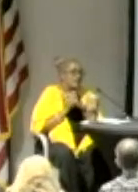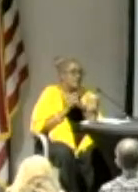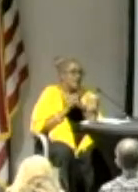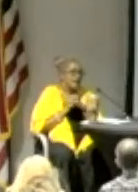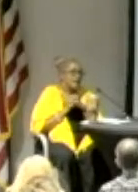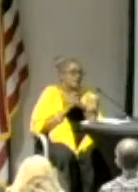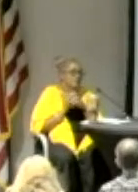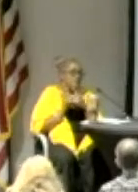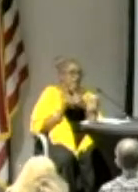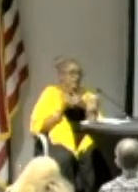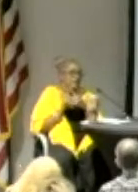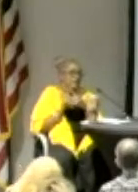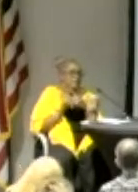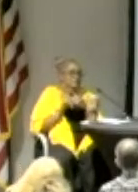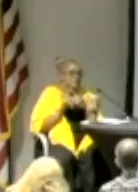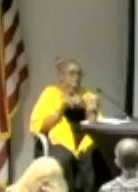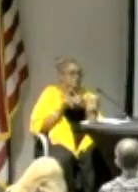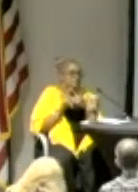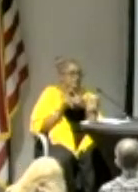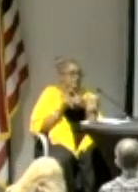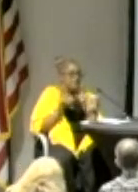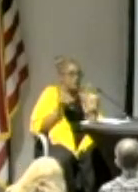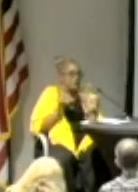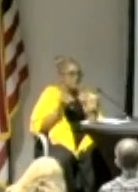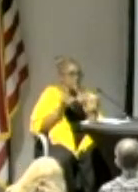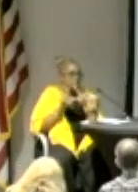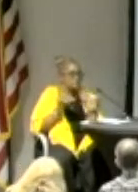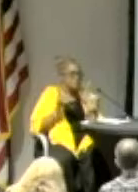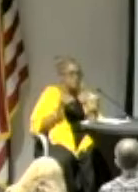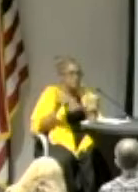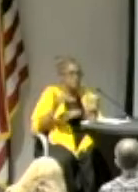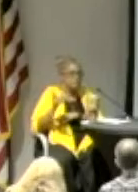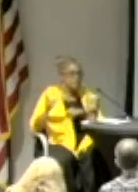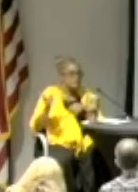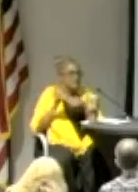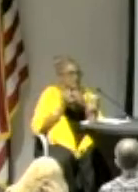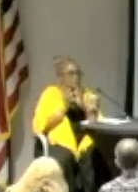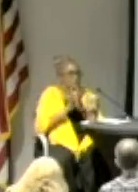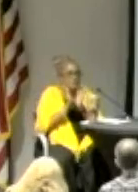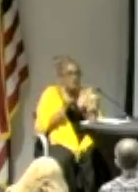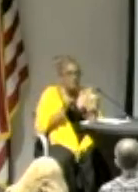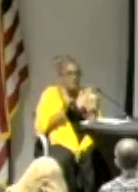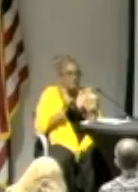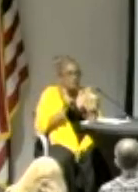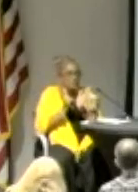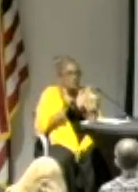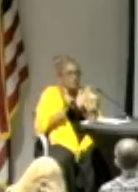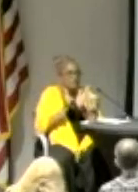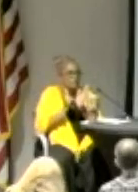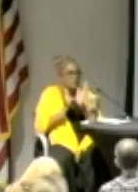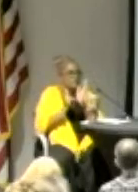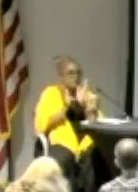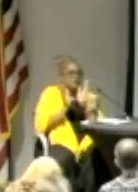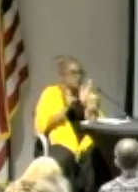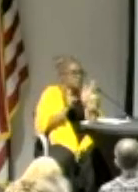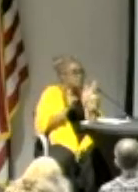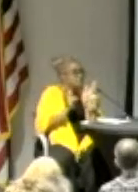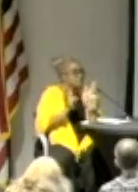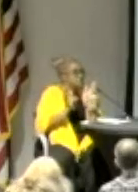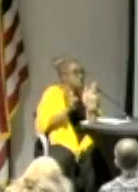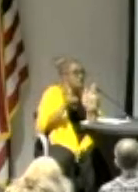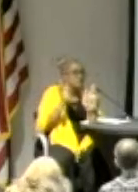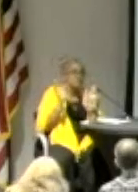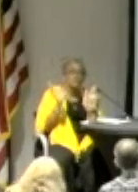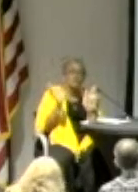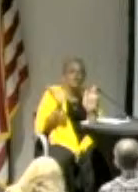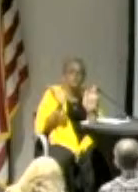that. I'd like to bifurcate two things that I heard you saying there. There's the issue of